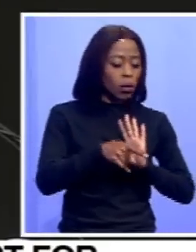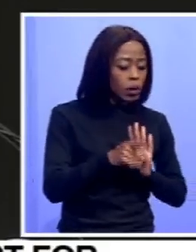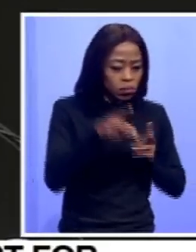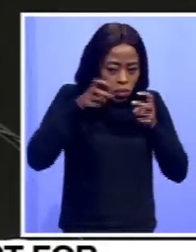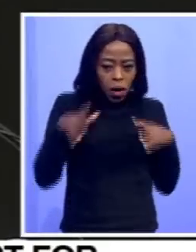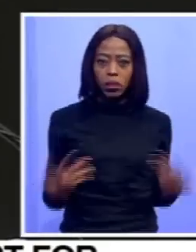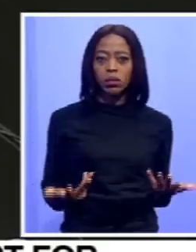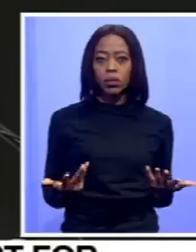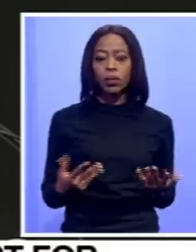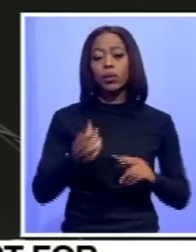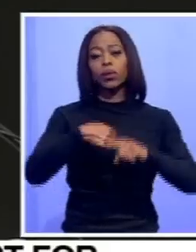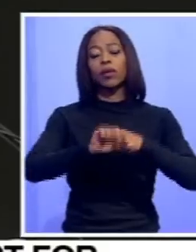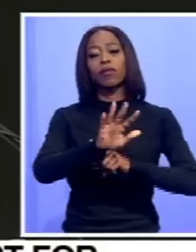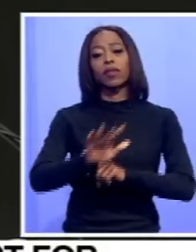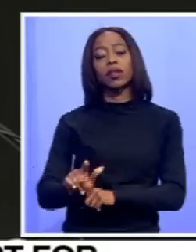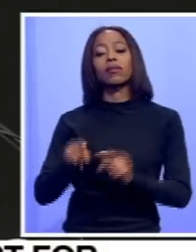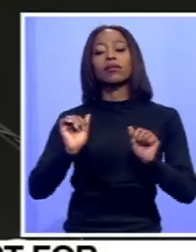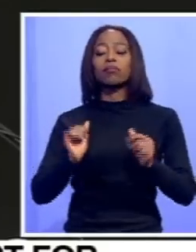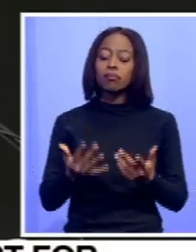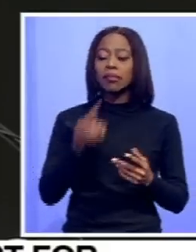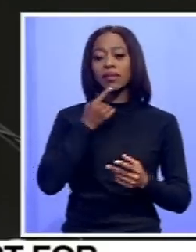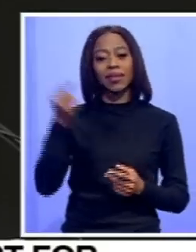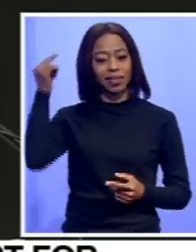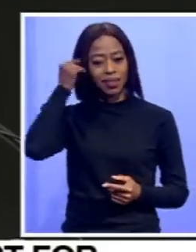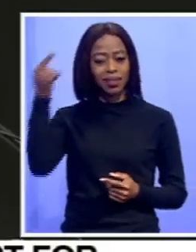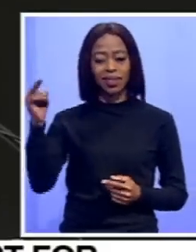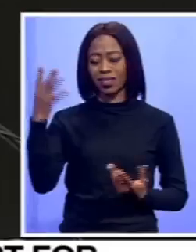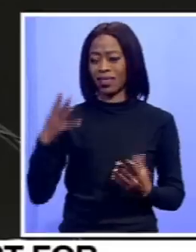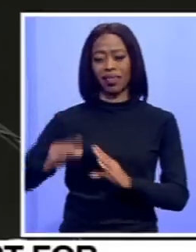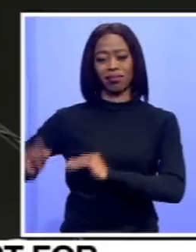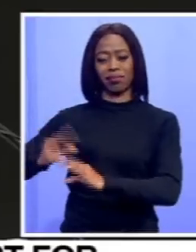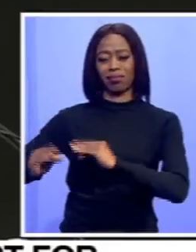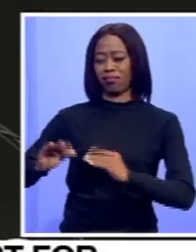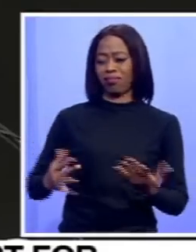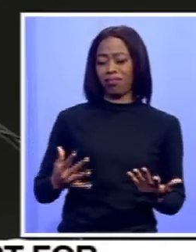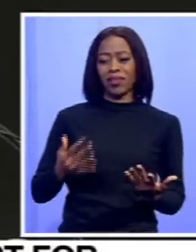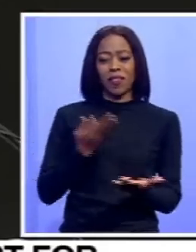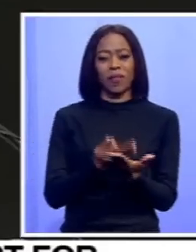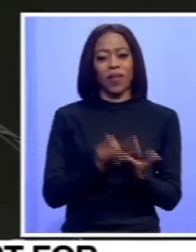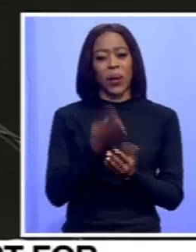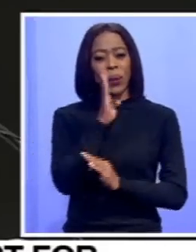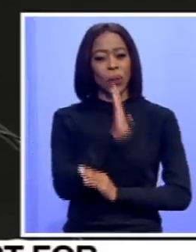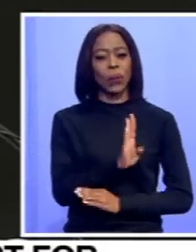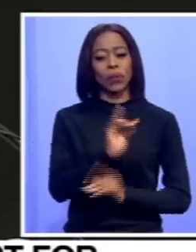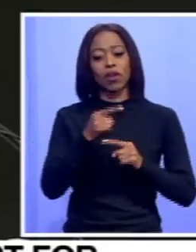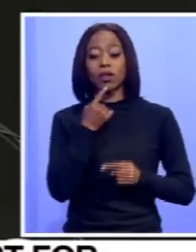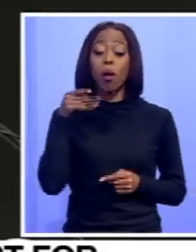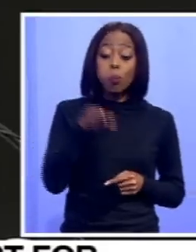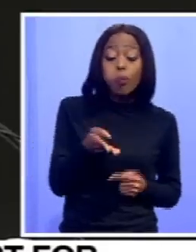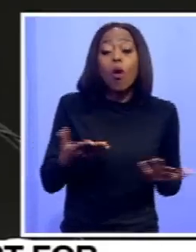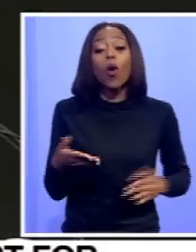Sub 57. Eventually conceded this was all speculation on his part, and he could not say whether the permit was there or